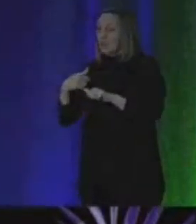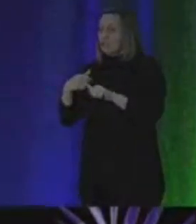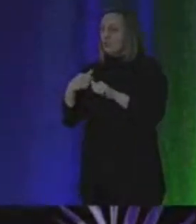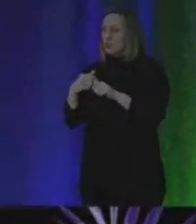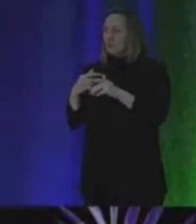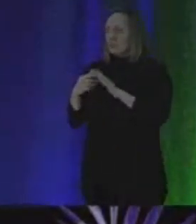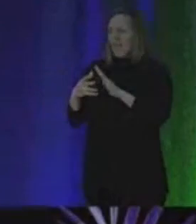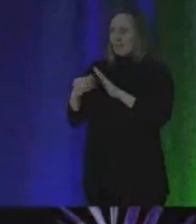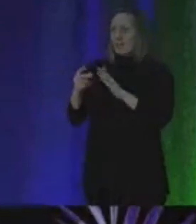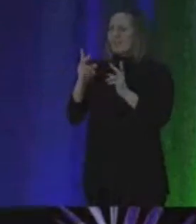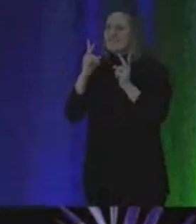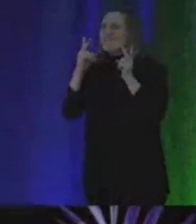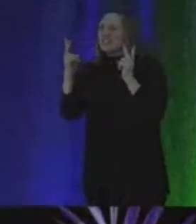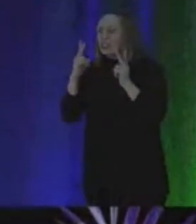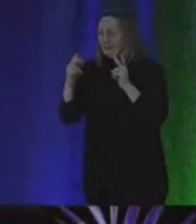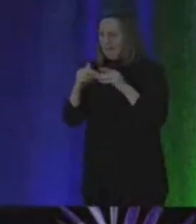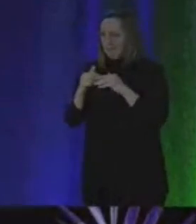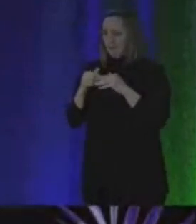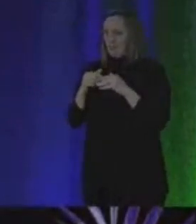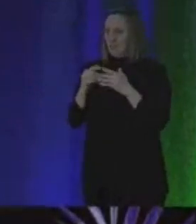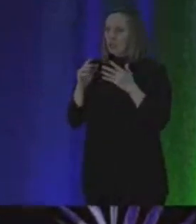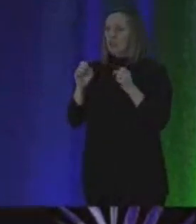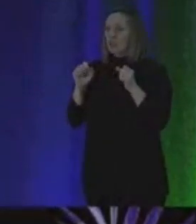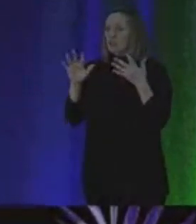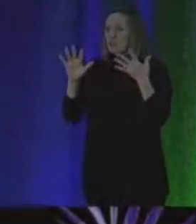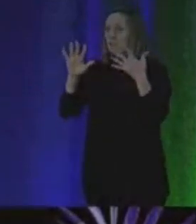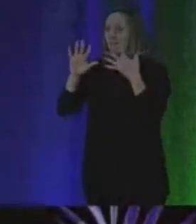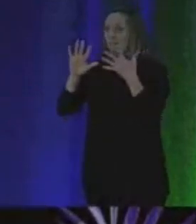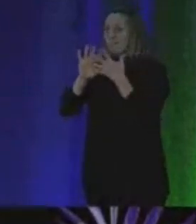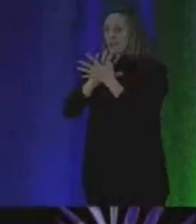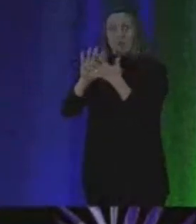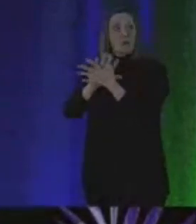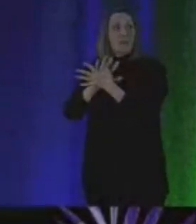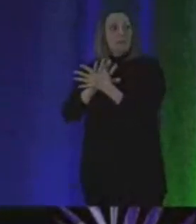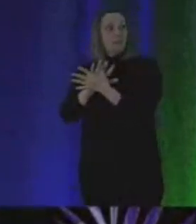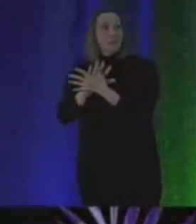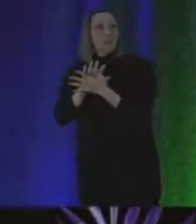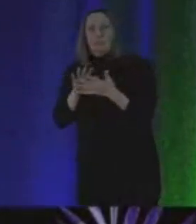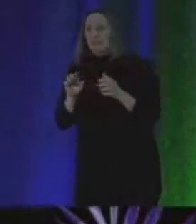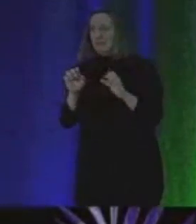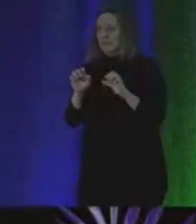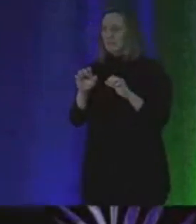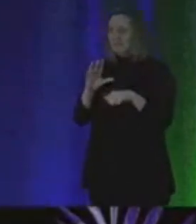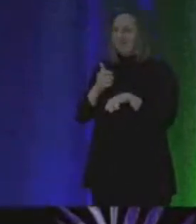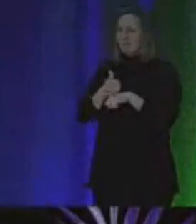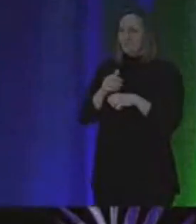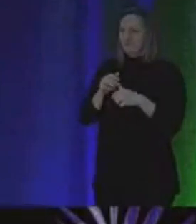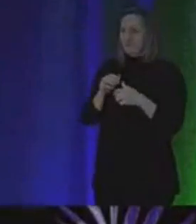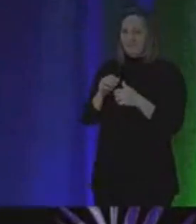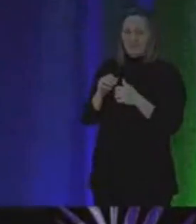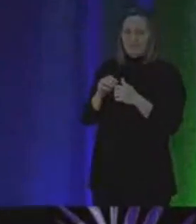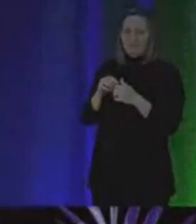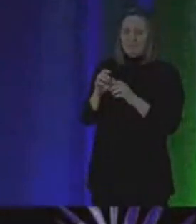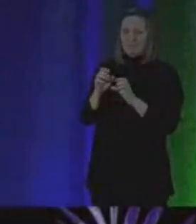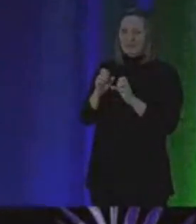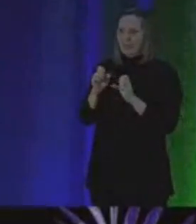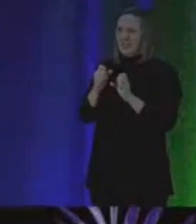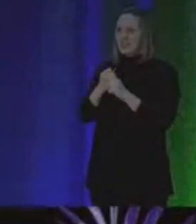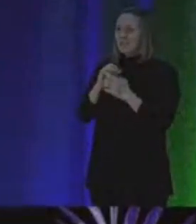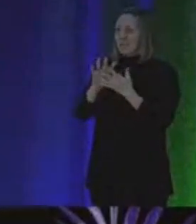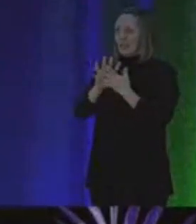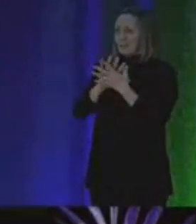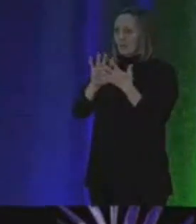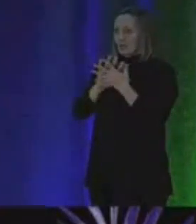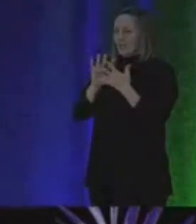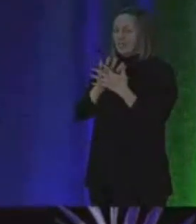vision deficiencies. So I can like do blurred vision, and look at this. That's crazy. That's absolutely bananas. And then you can do